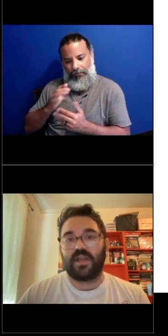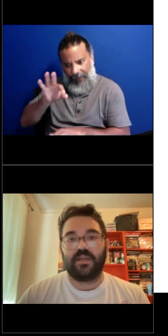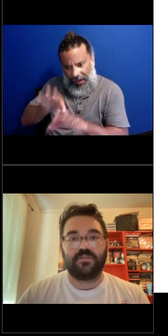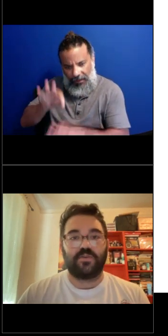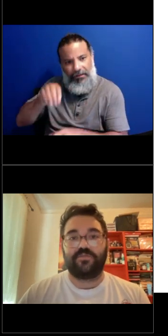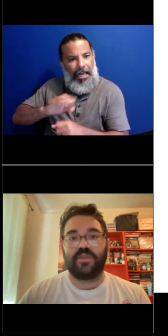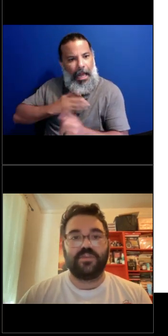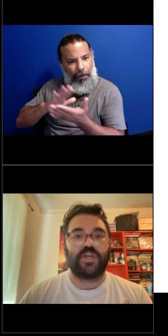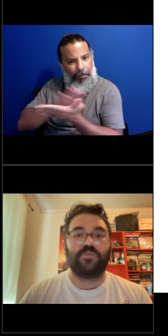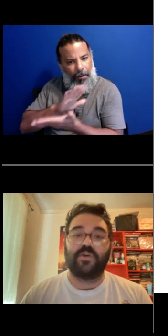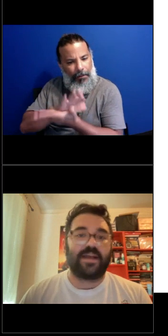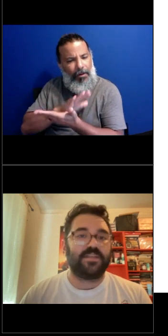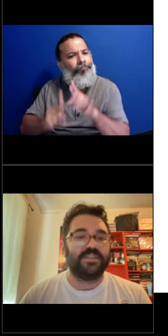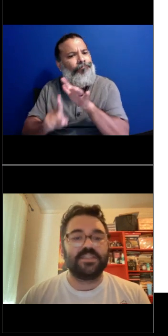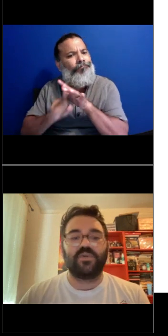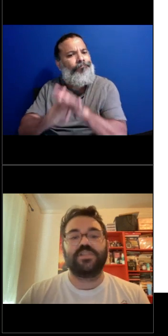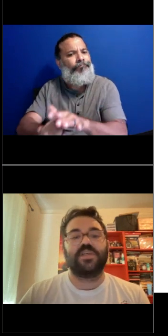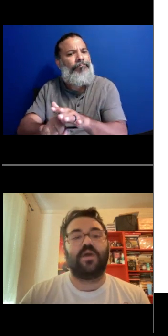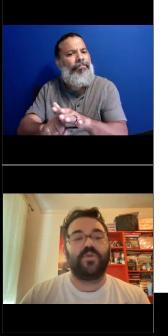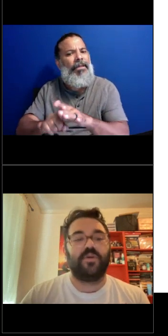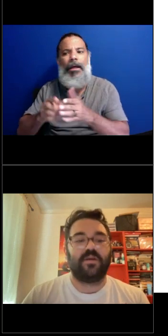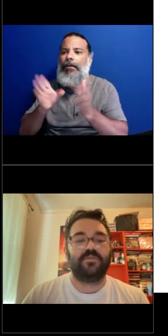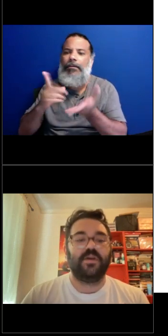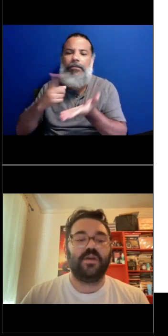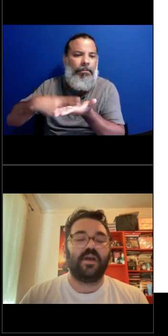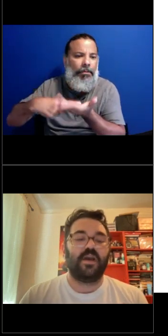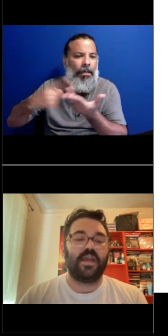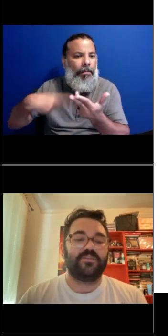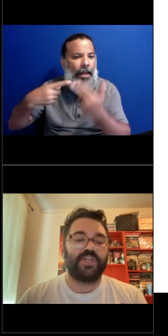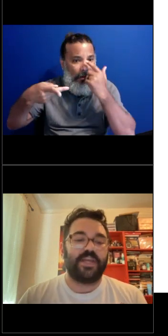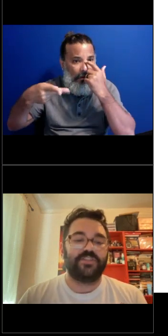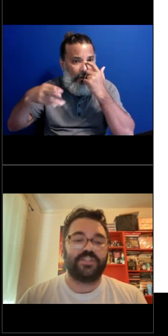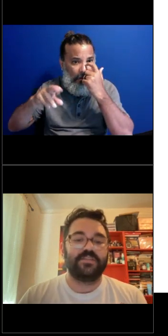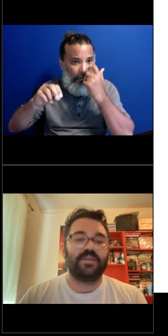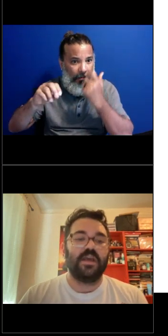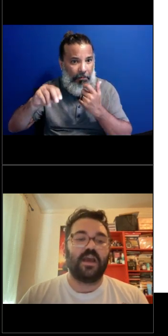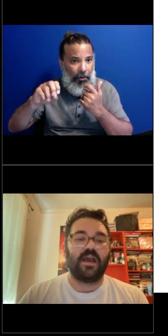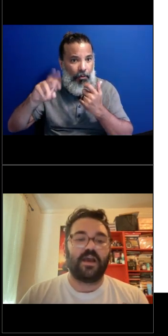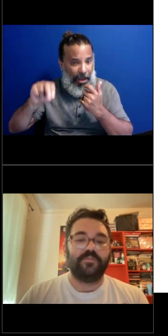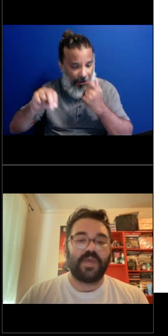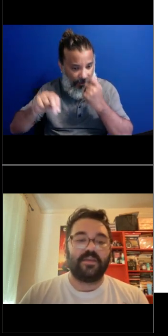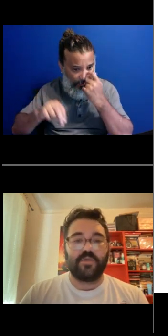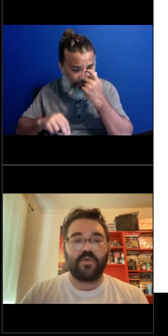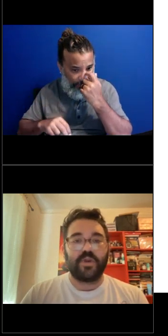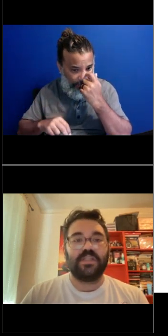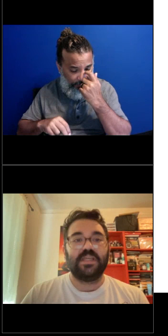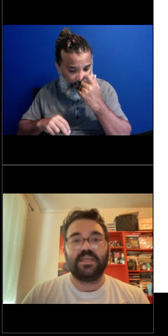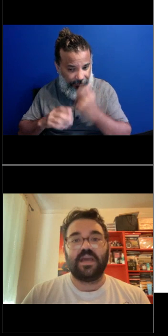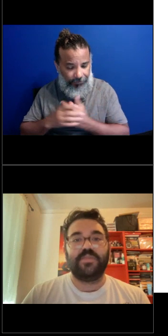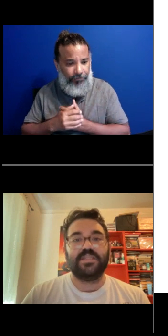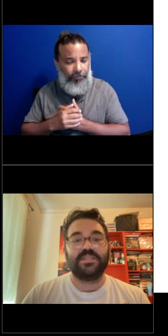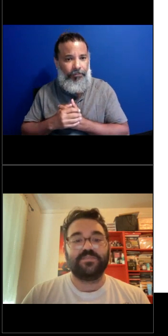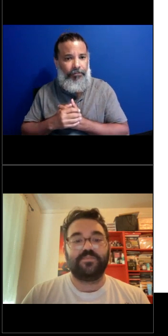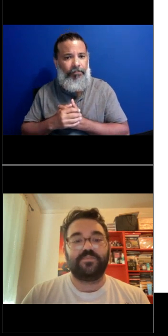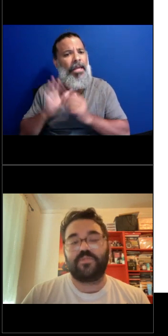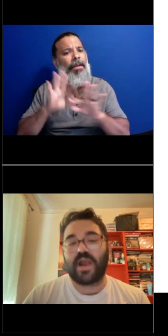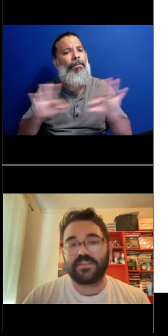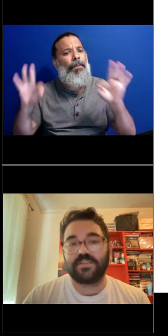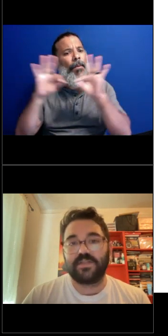up a lot in sort of the general activist discourse about pronoun exchanges. And importantly,